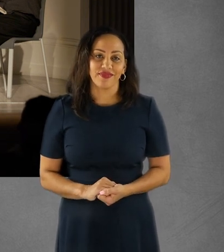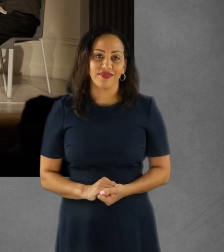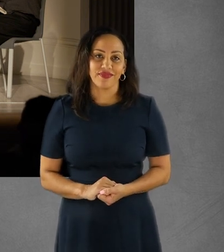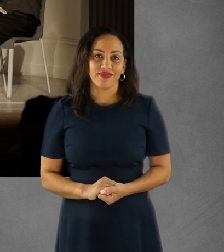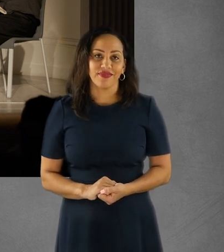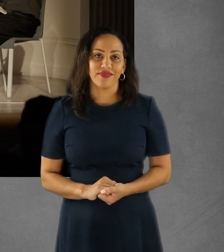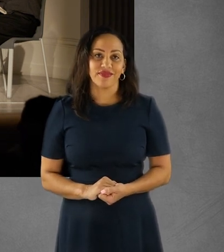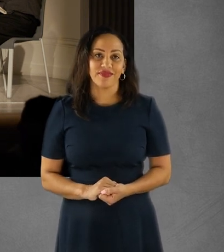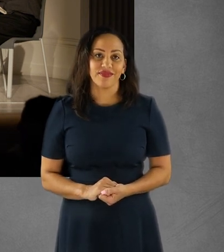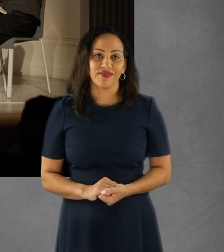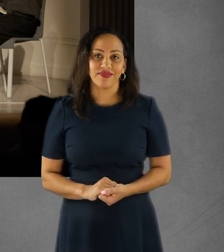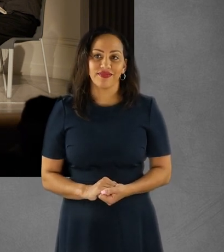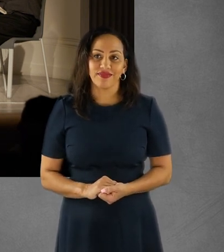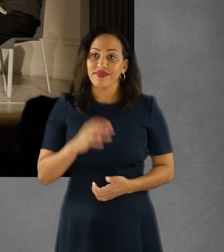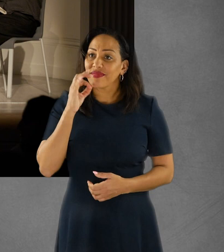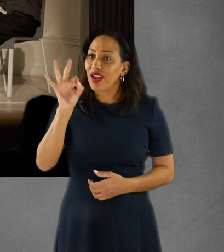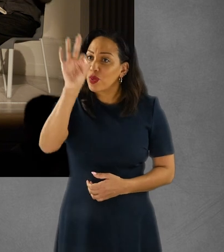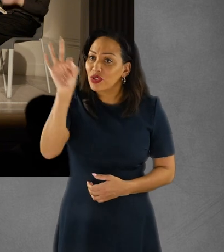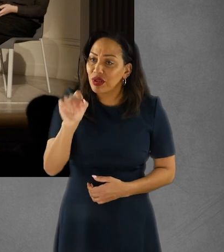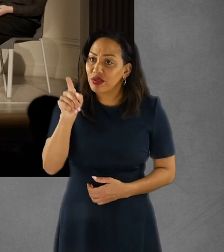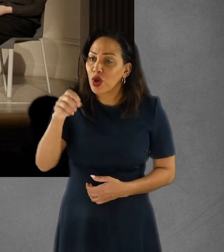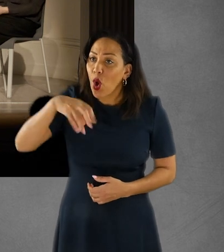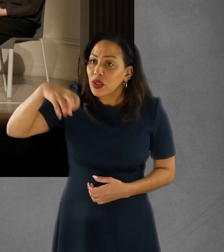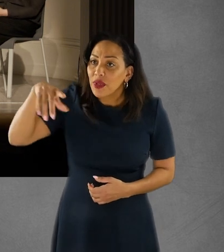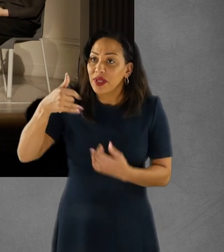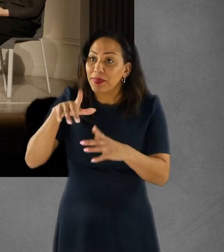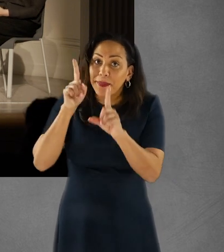Did you meet any octopuses? That's